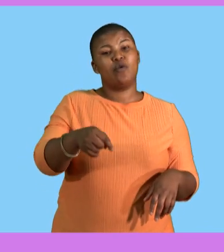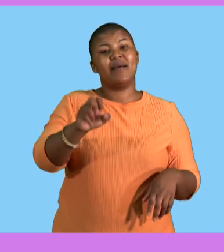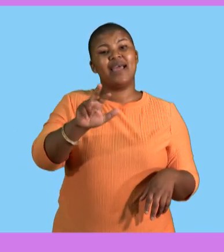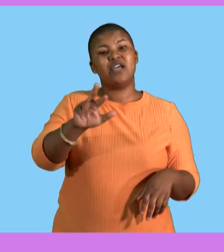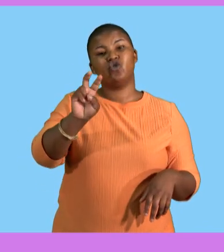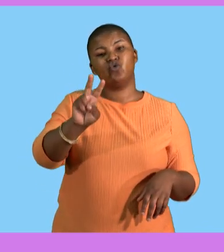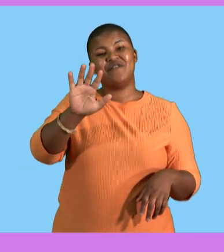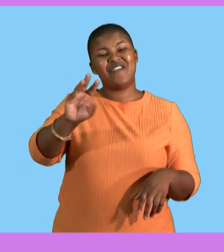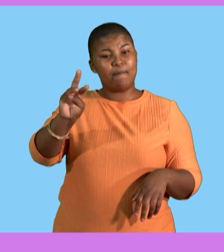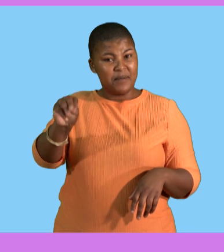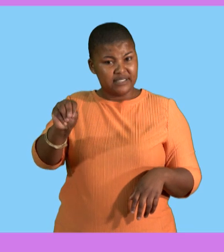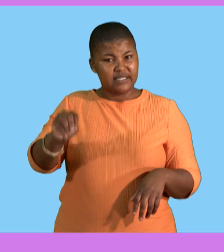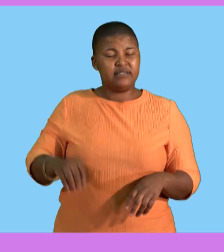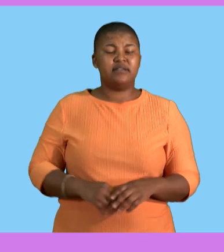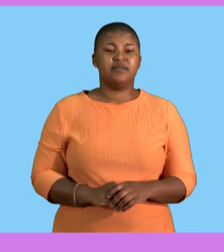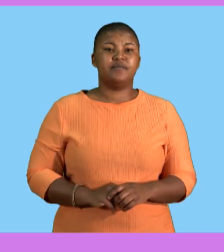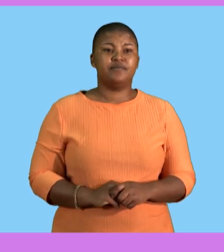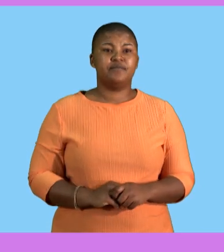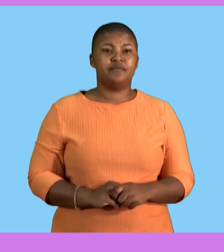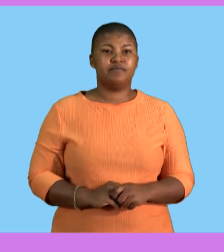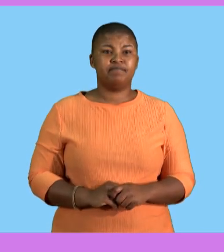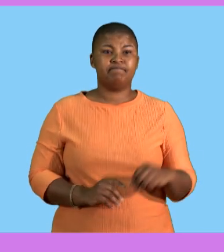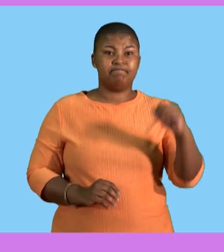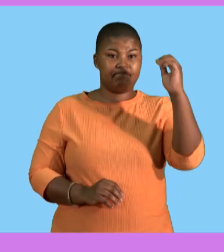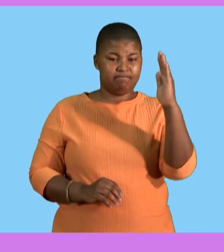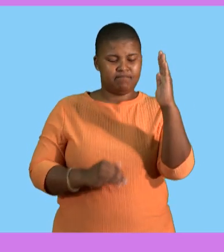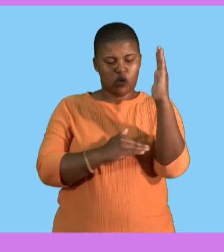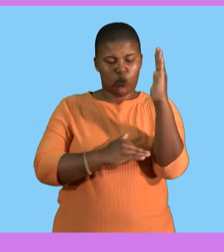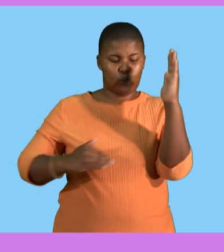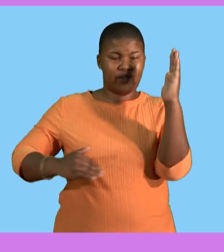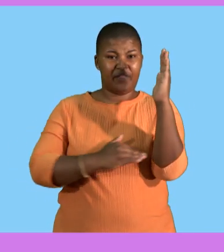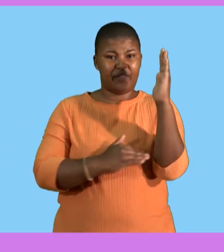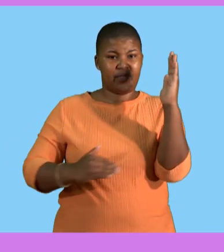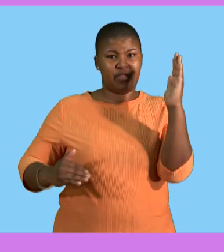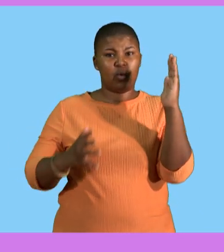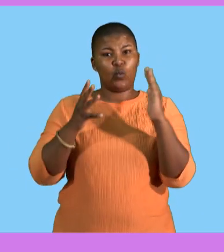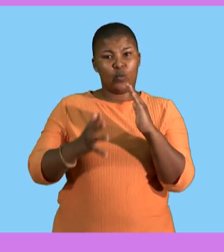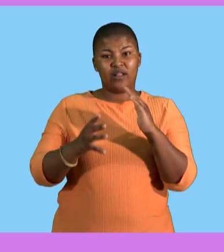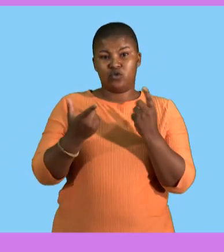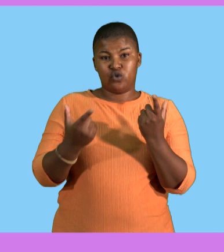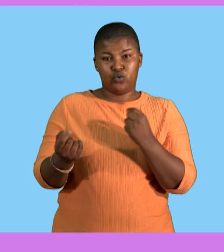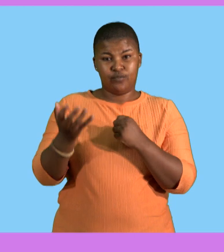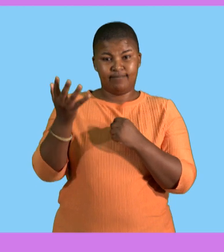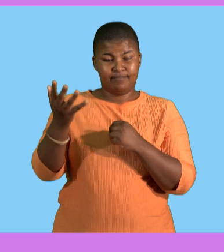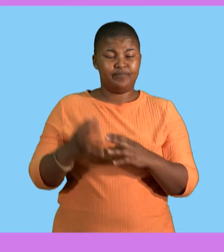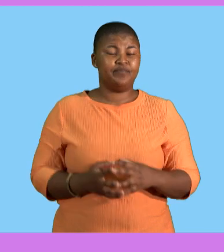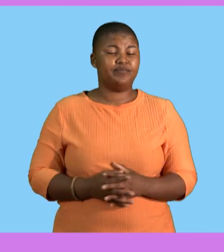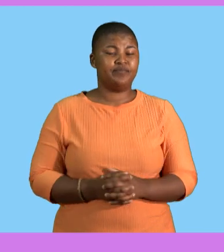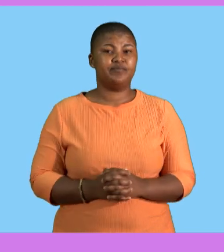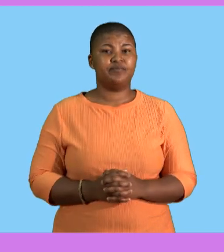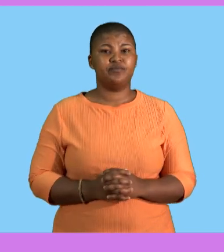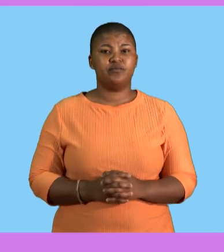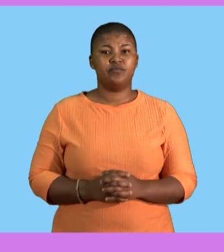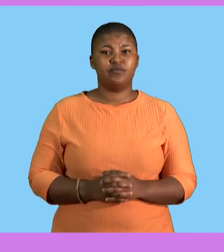0,825 meters. And then the width is going to be 28 times